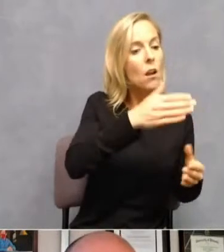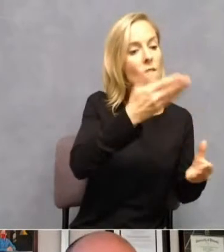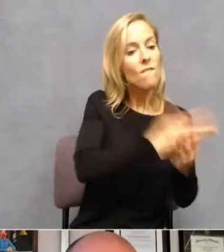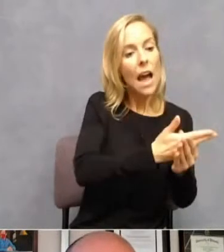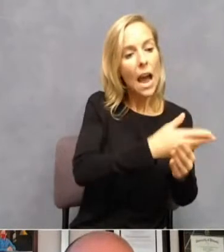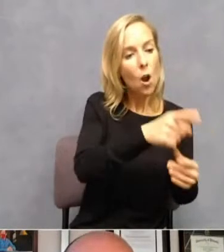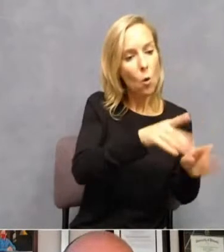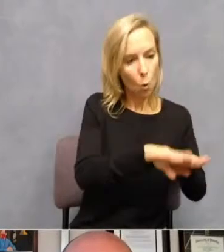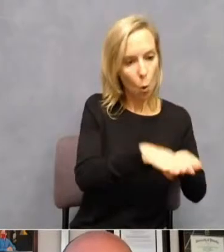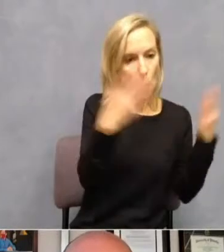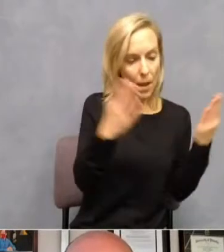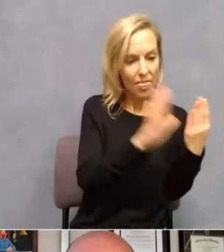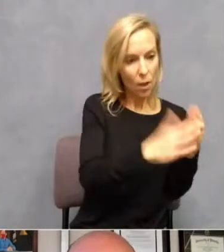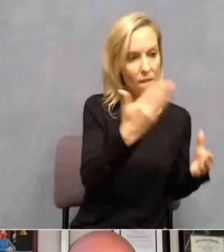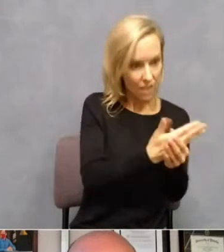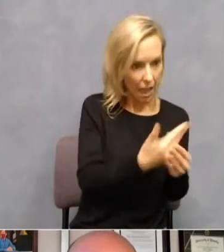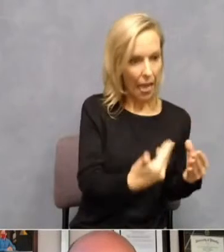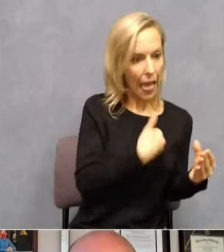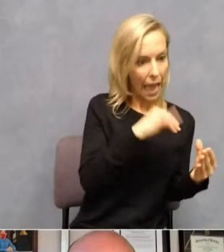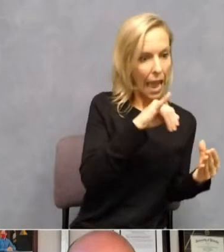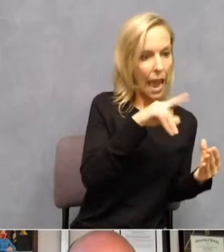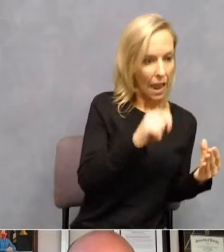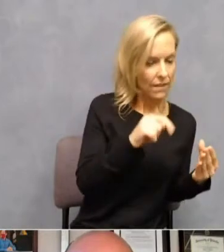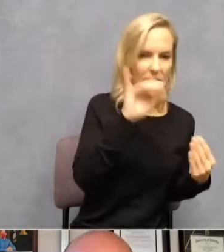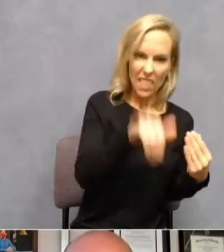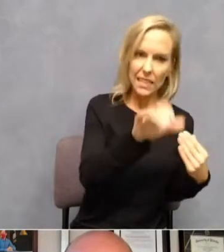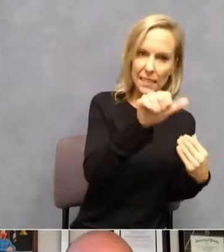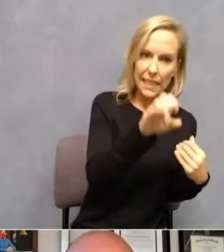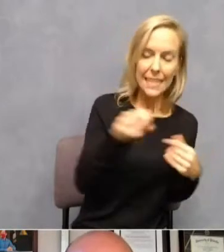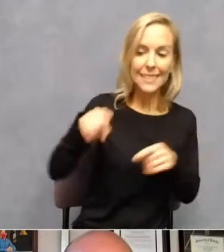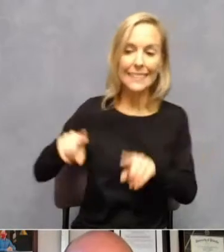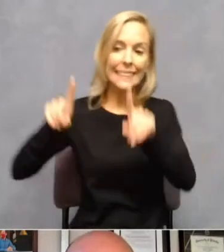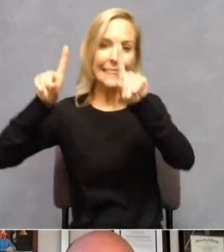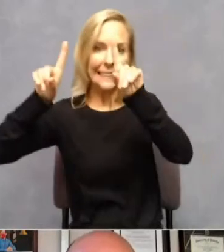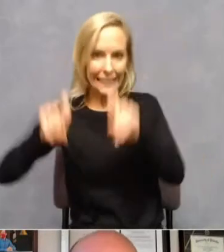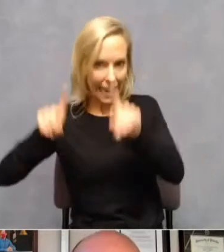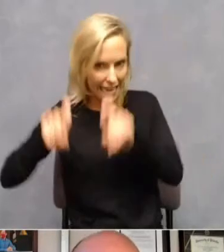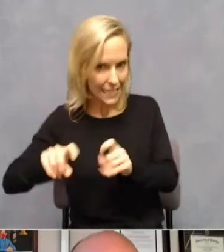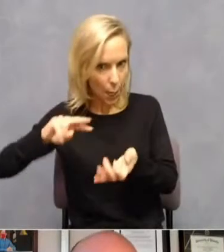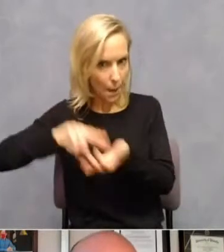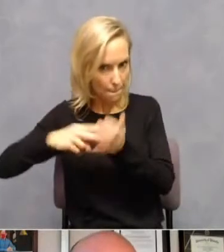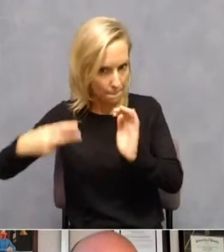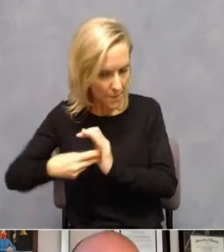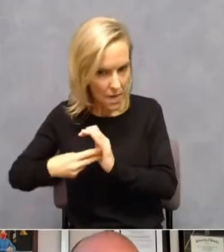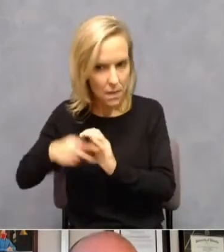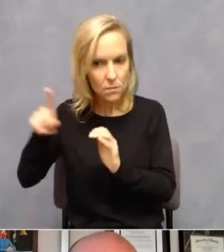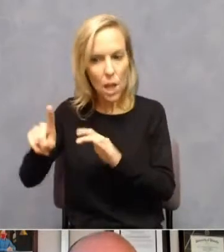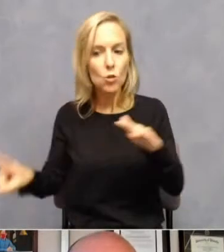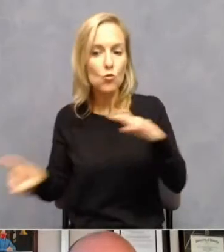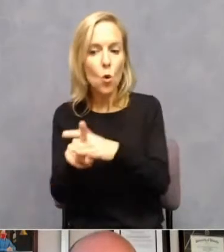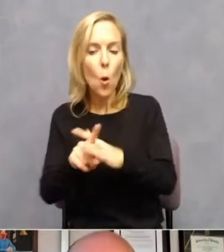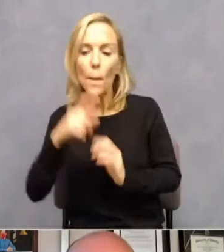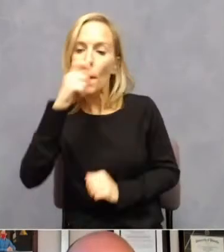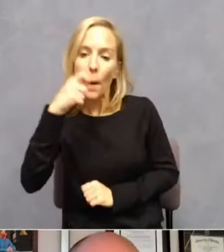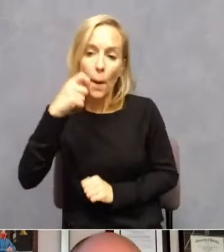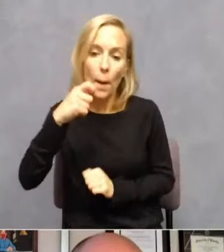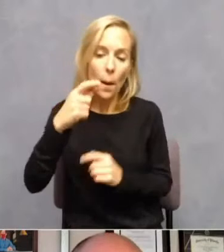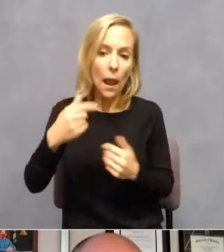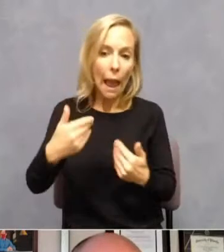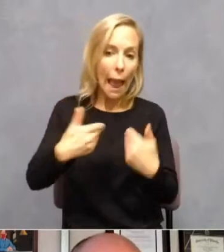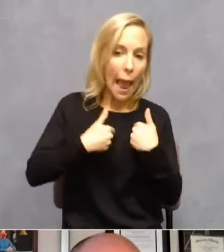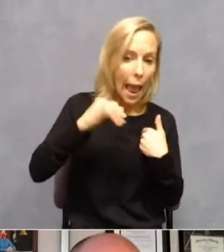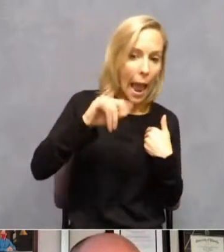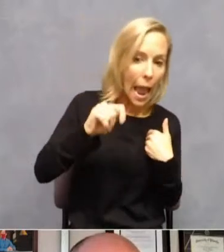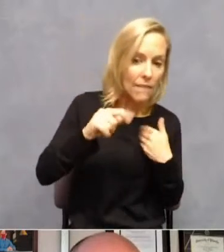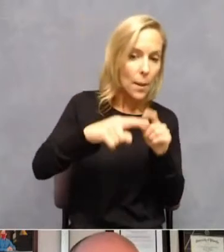case. Tests are just, did someone get a test and was it positive or was it negative? So there's a distinction there, but it has